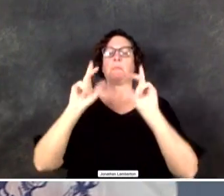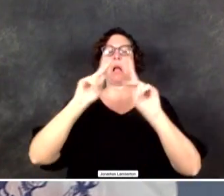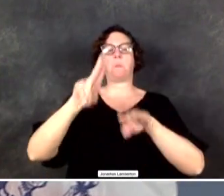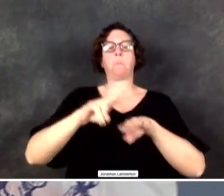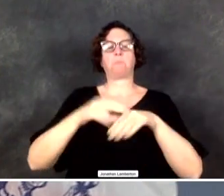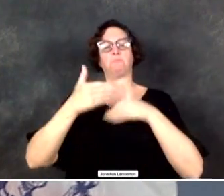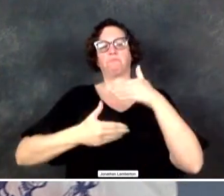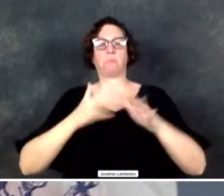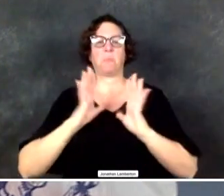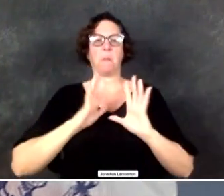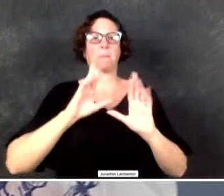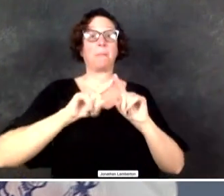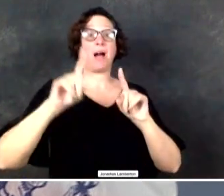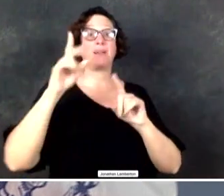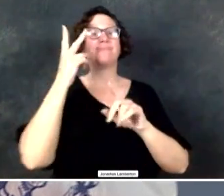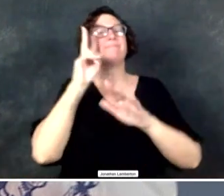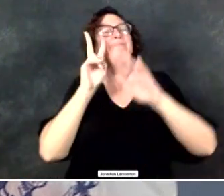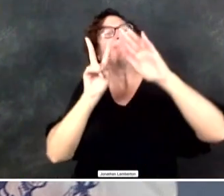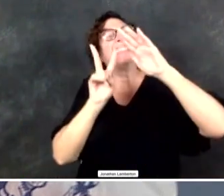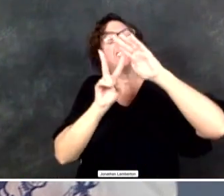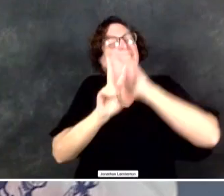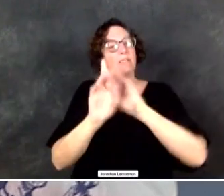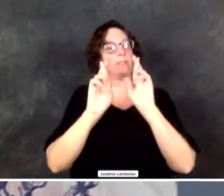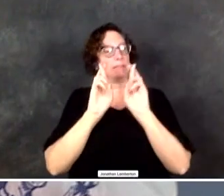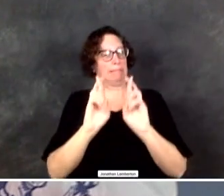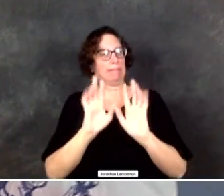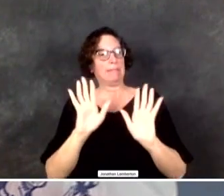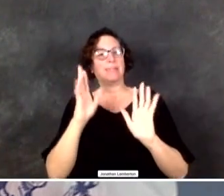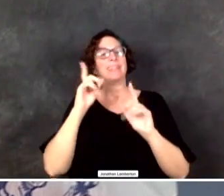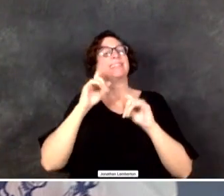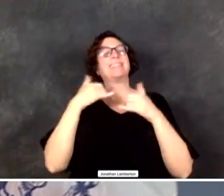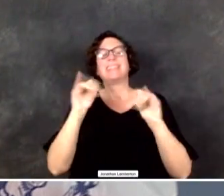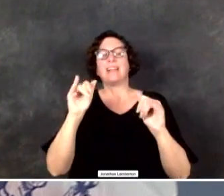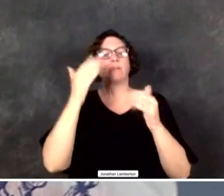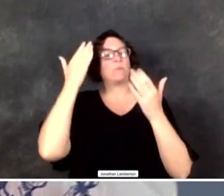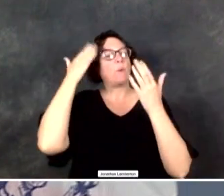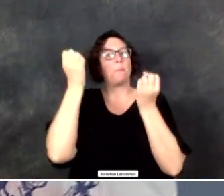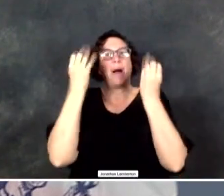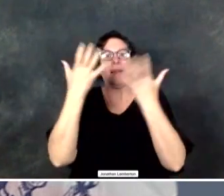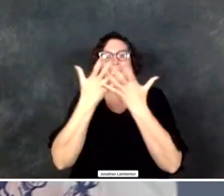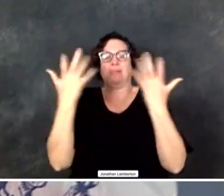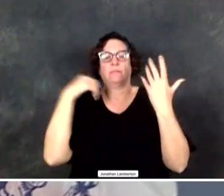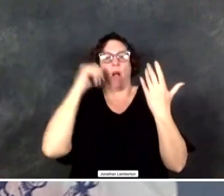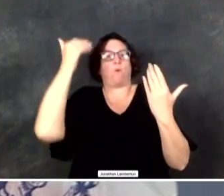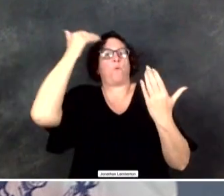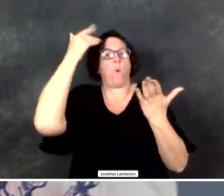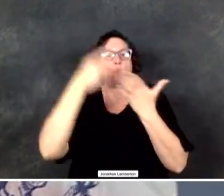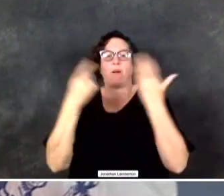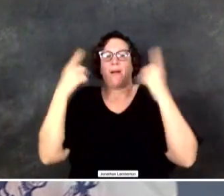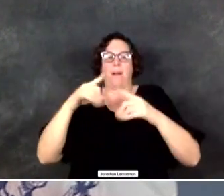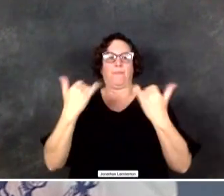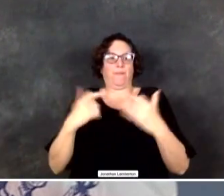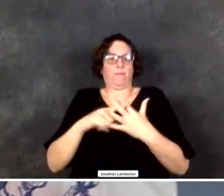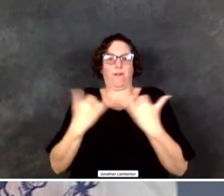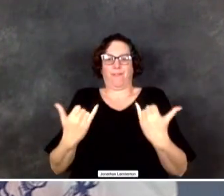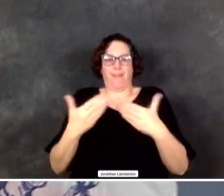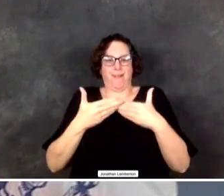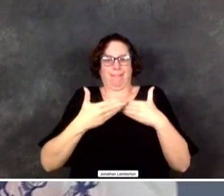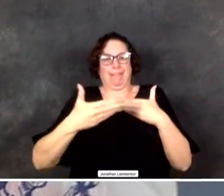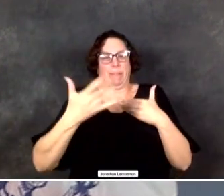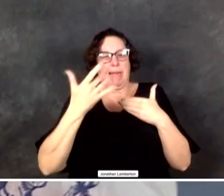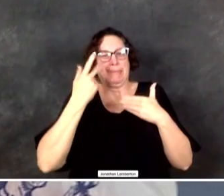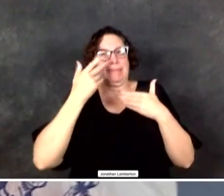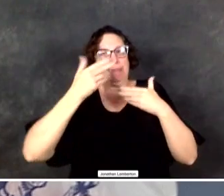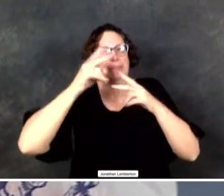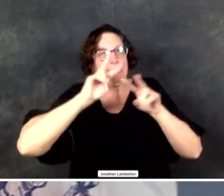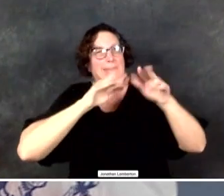based on what we know. There's still a lot more we don't know, and I keep warning against that possibility of resurgence in the disease, which is really one of the underpinnings of